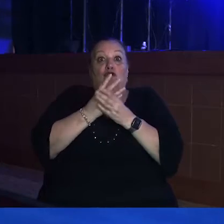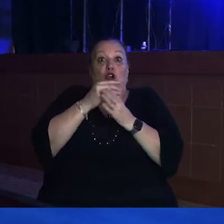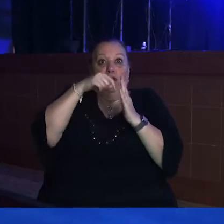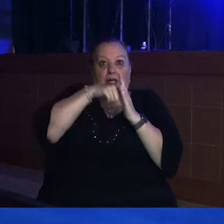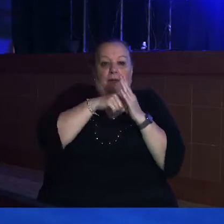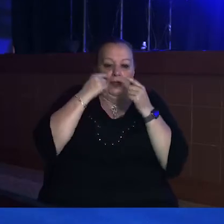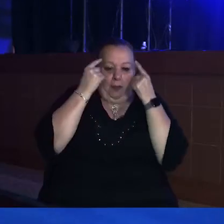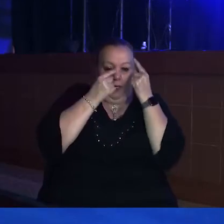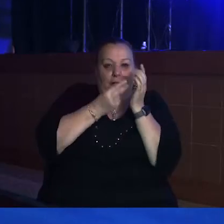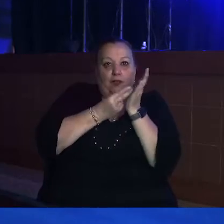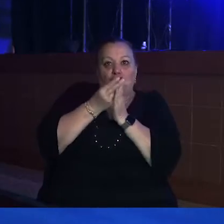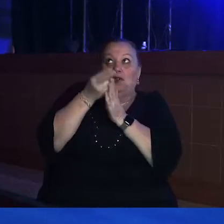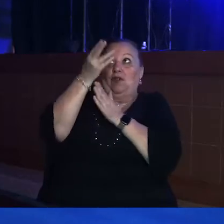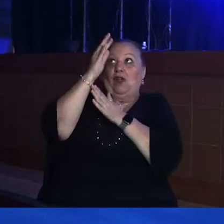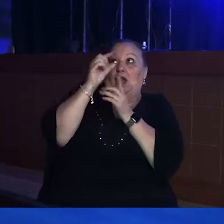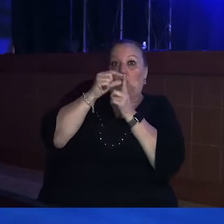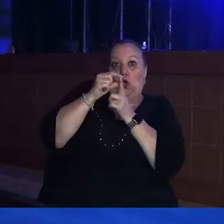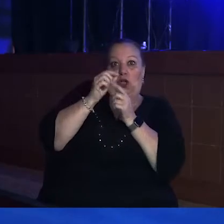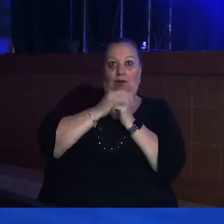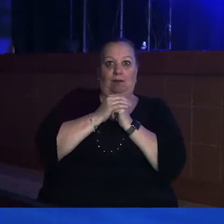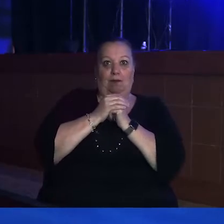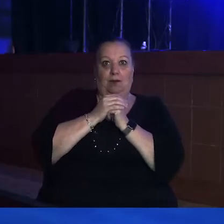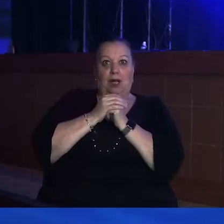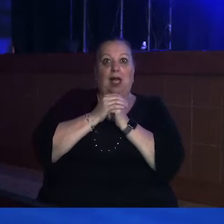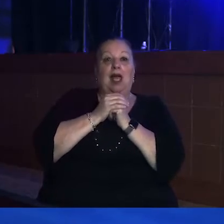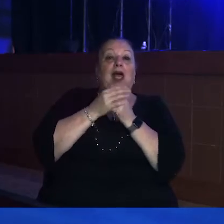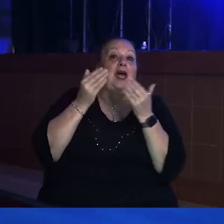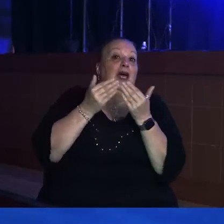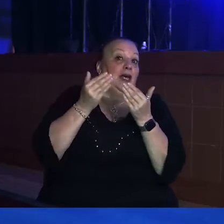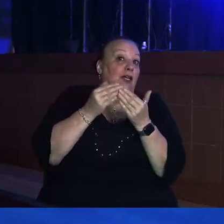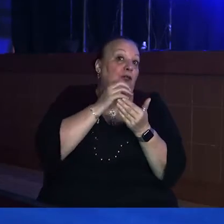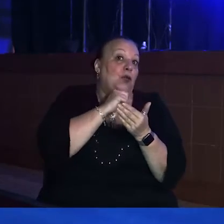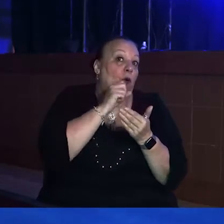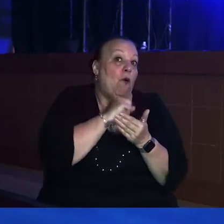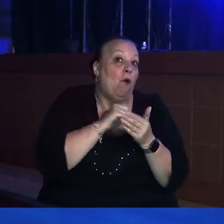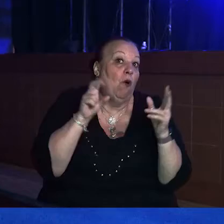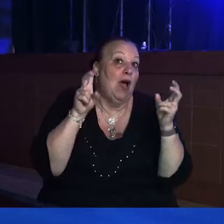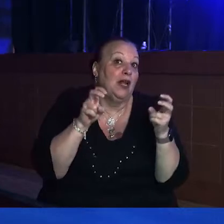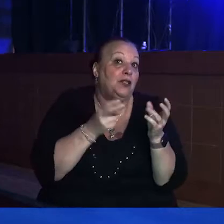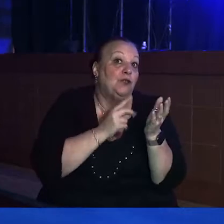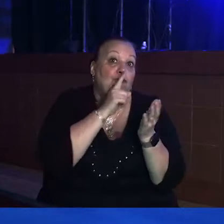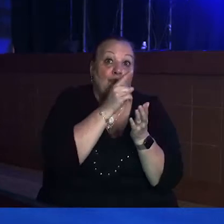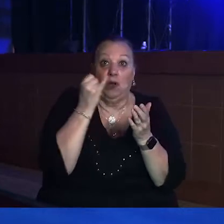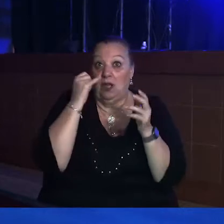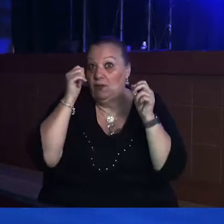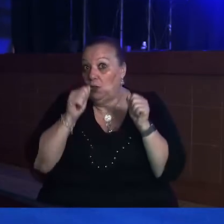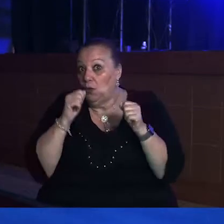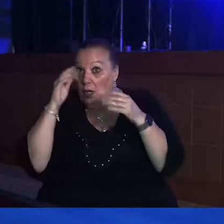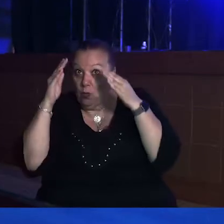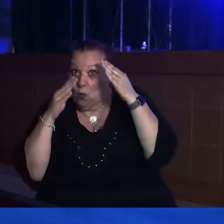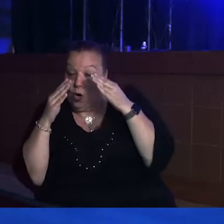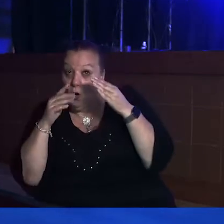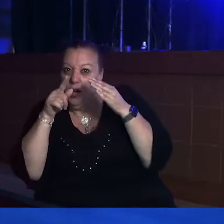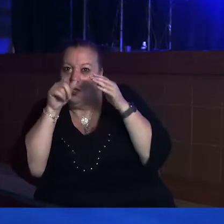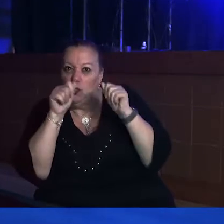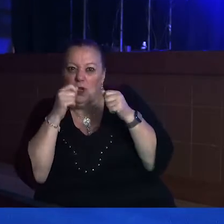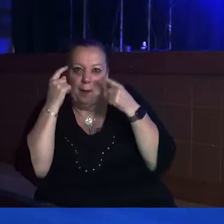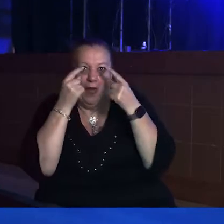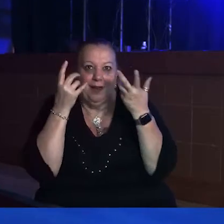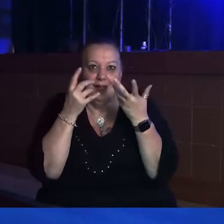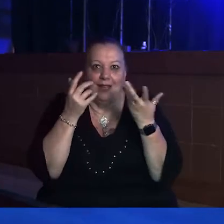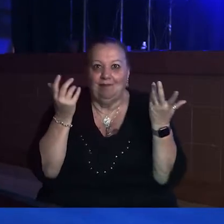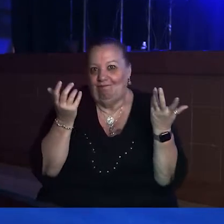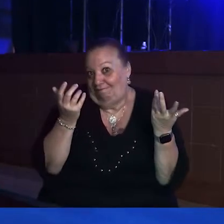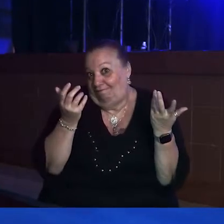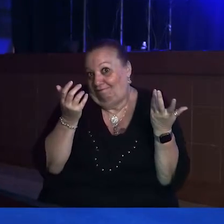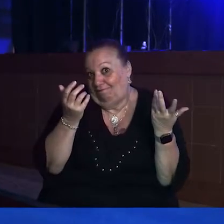of God's word. And friends, here's the old adage is true. If you can worry, you can meditate. So for those of you